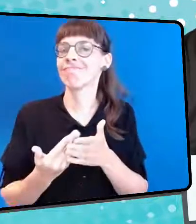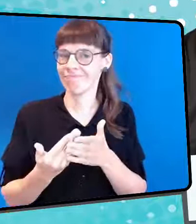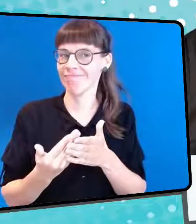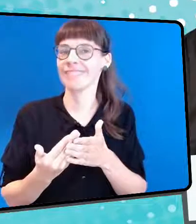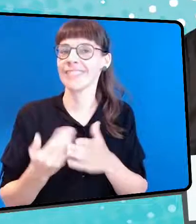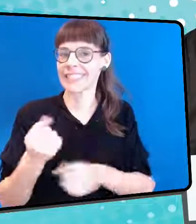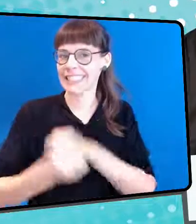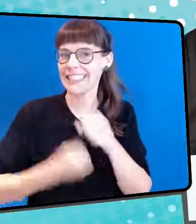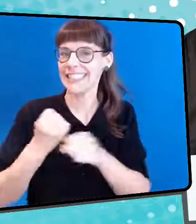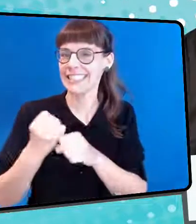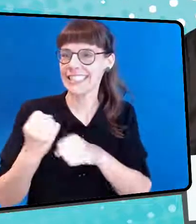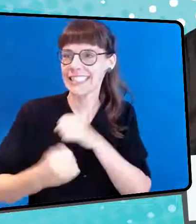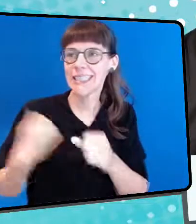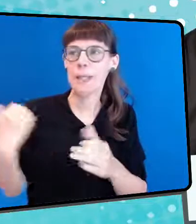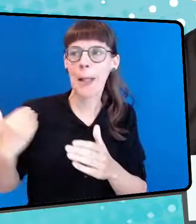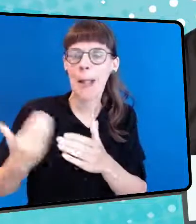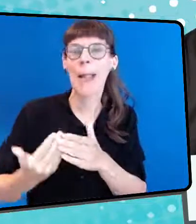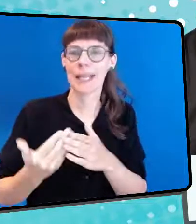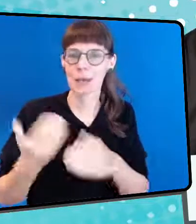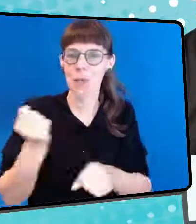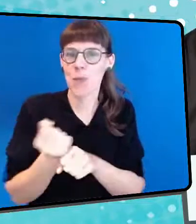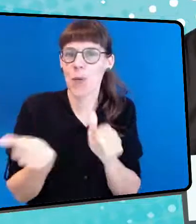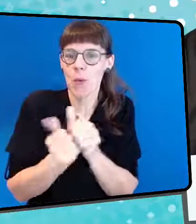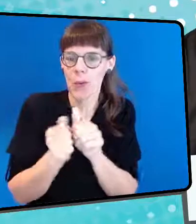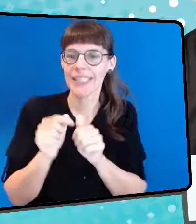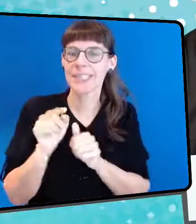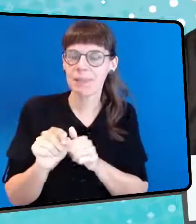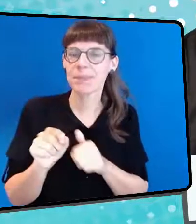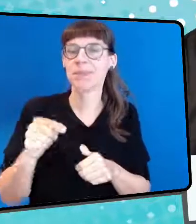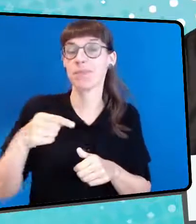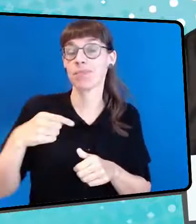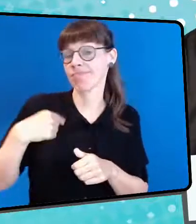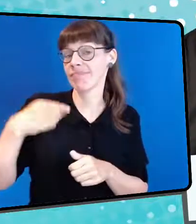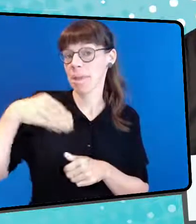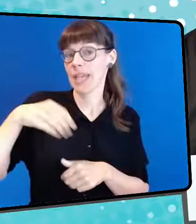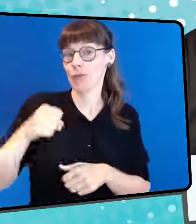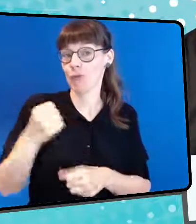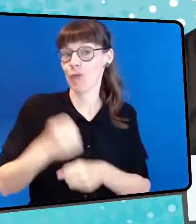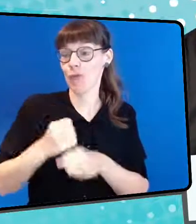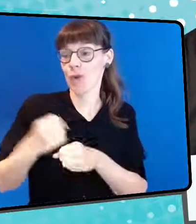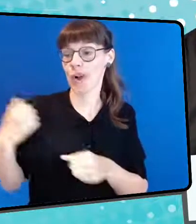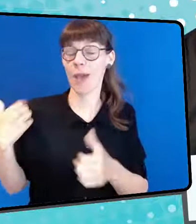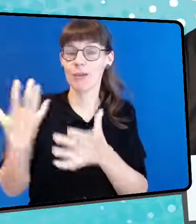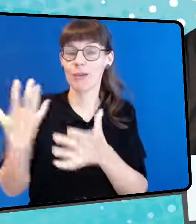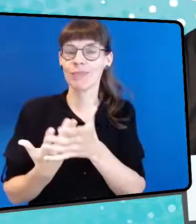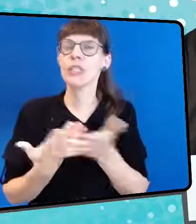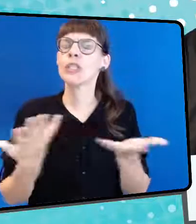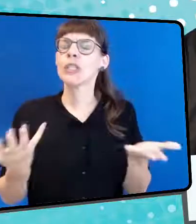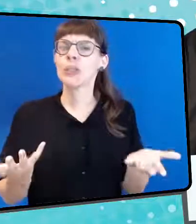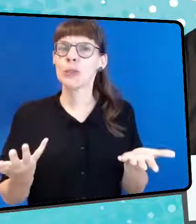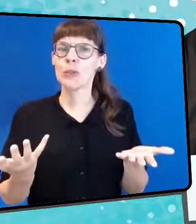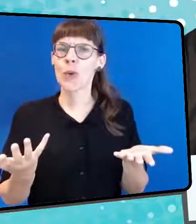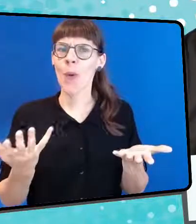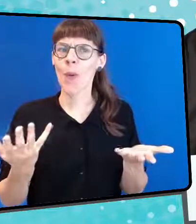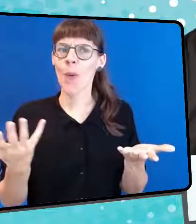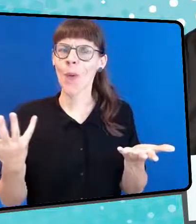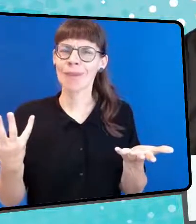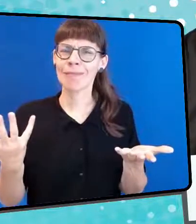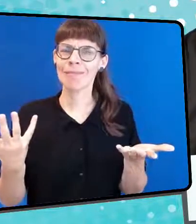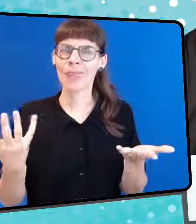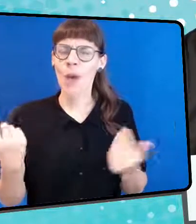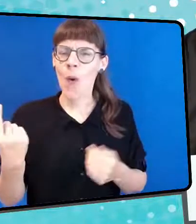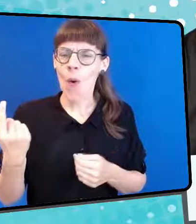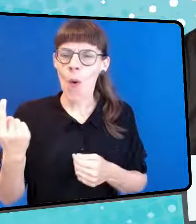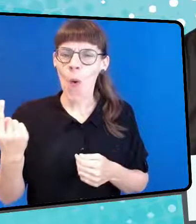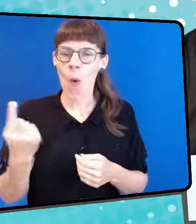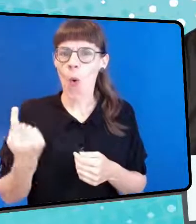really, now, having been at Microsoft for quite a few years myself. And that's kind of always been the case. I've always seen you as someone who's kind